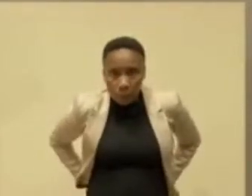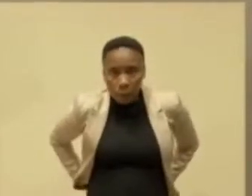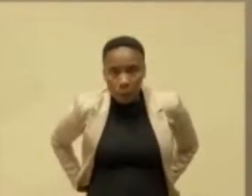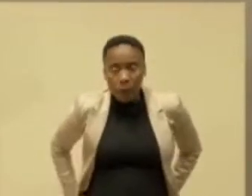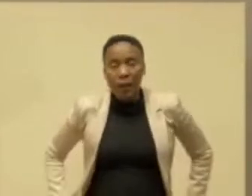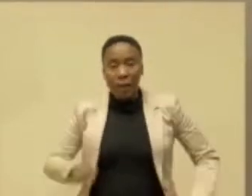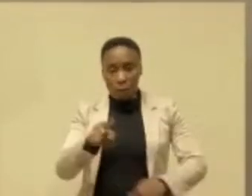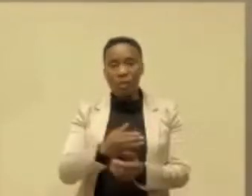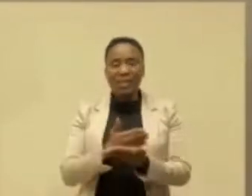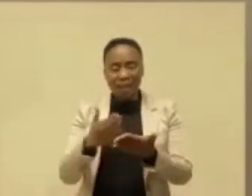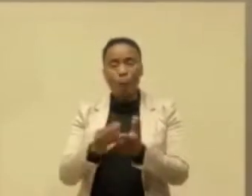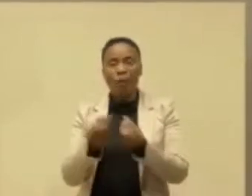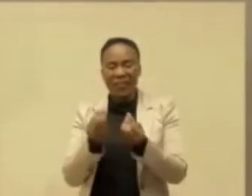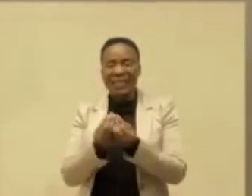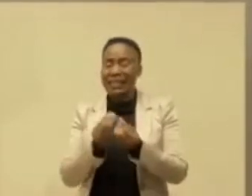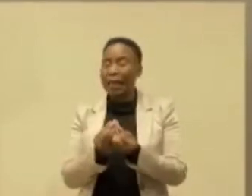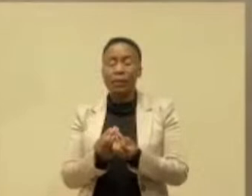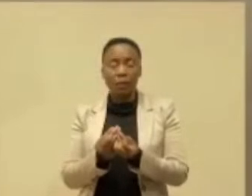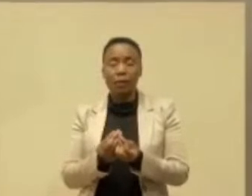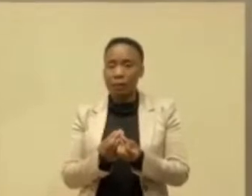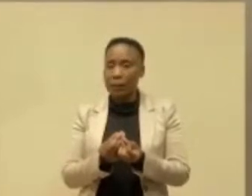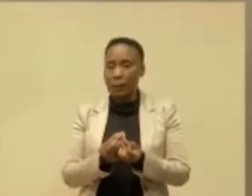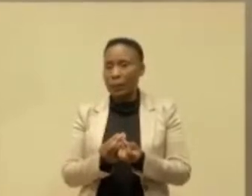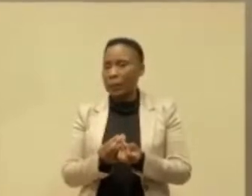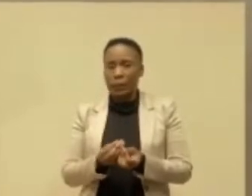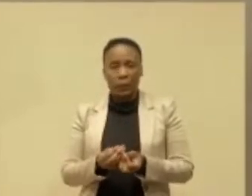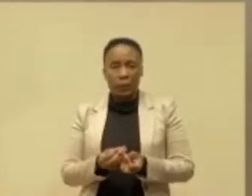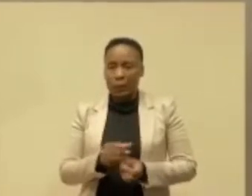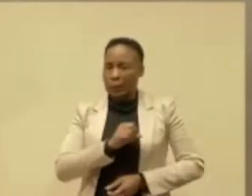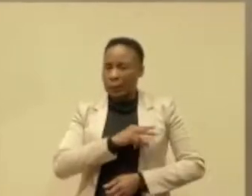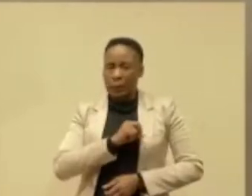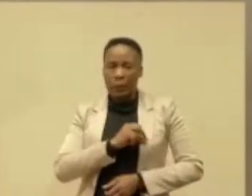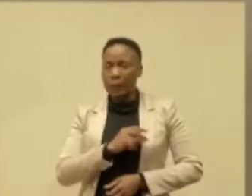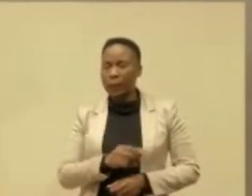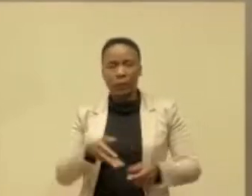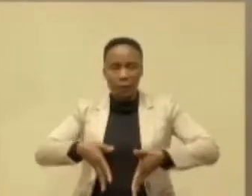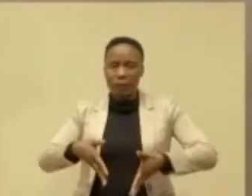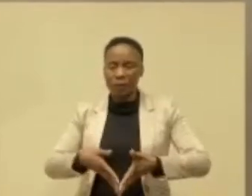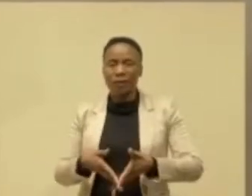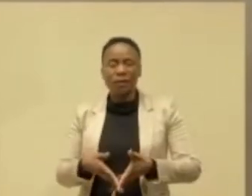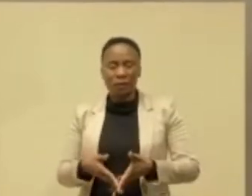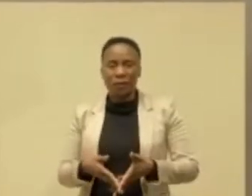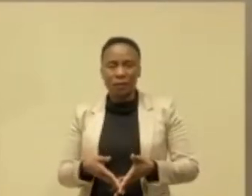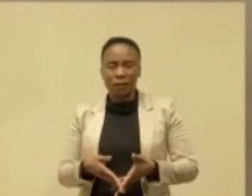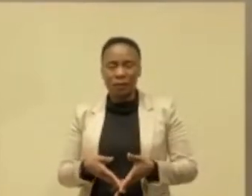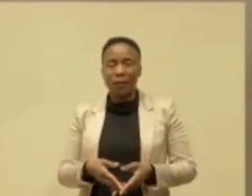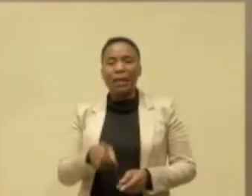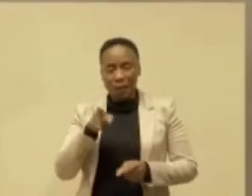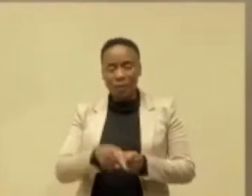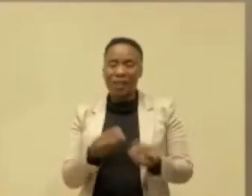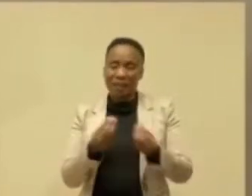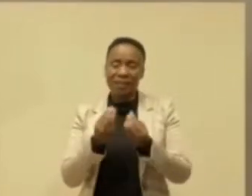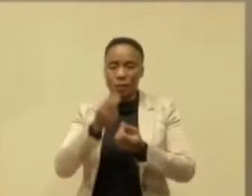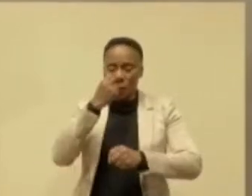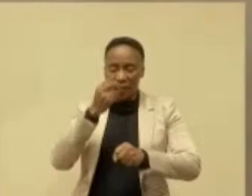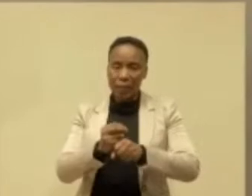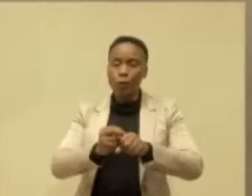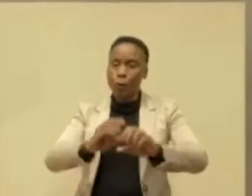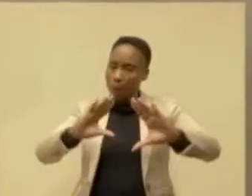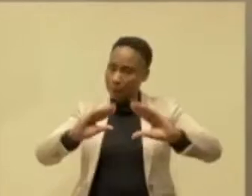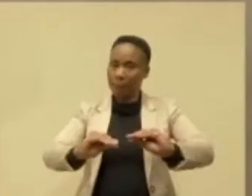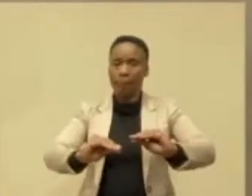of the province we really are hoping that we will find to get them to come to an end